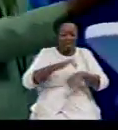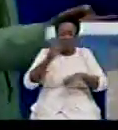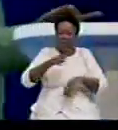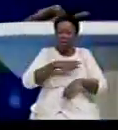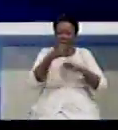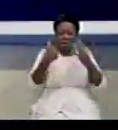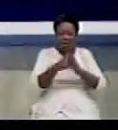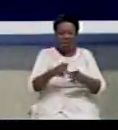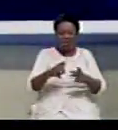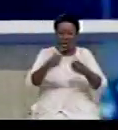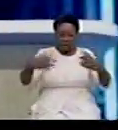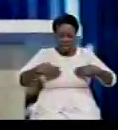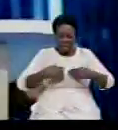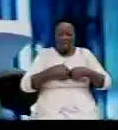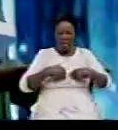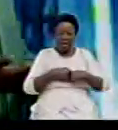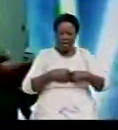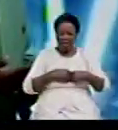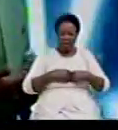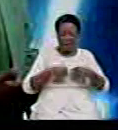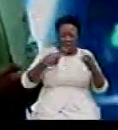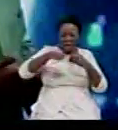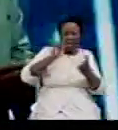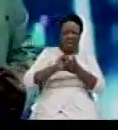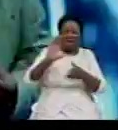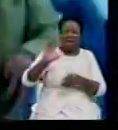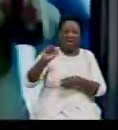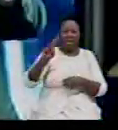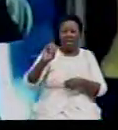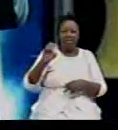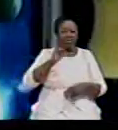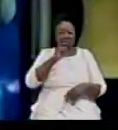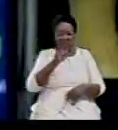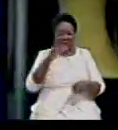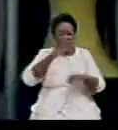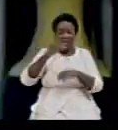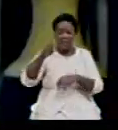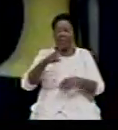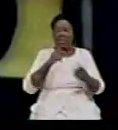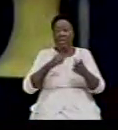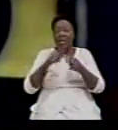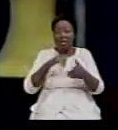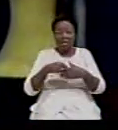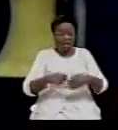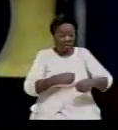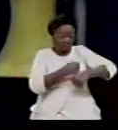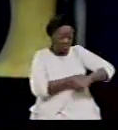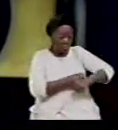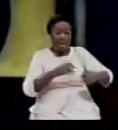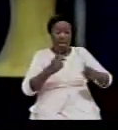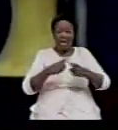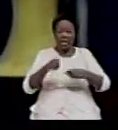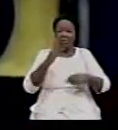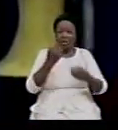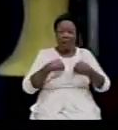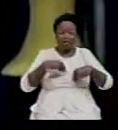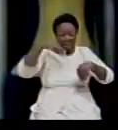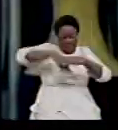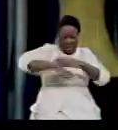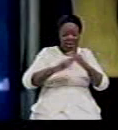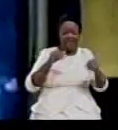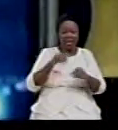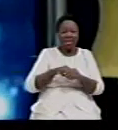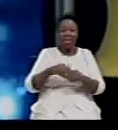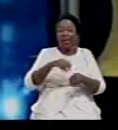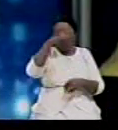around that cave will not affect you. It's a fortress and you have entered in because